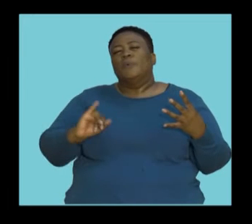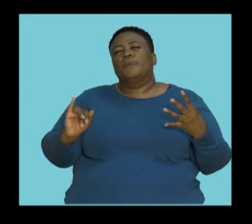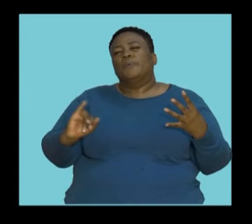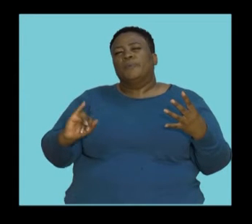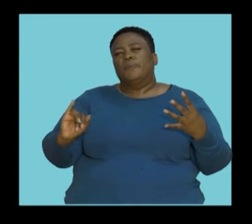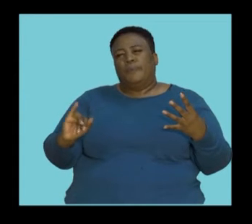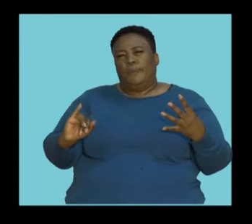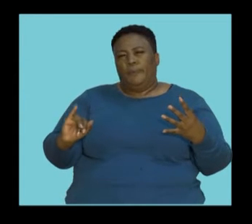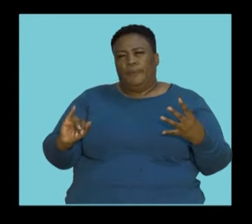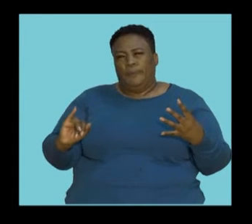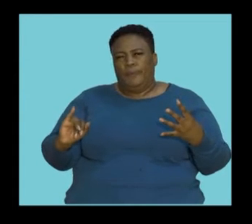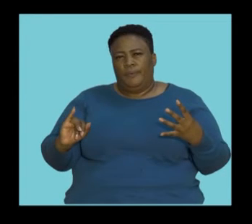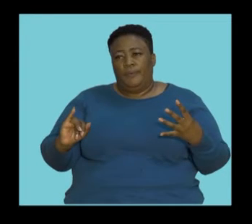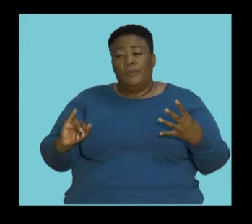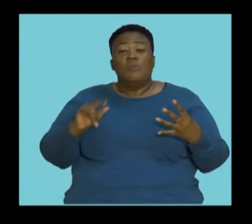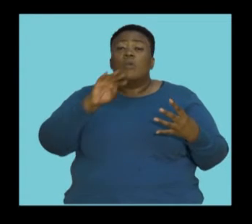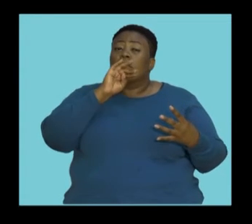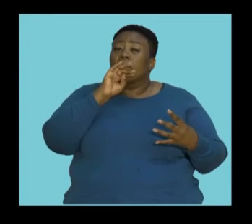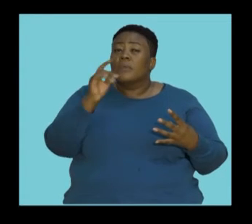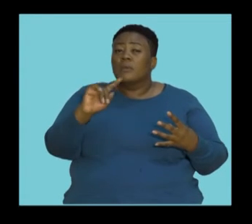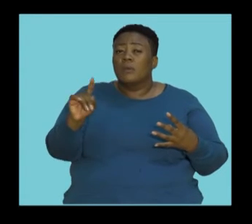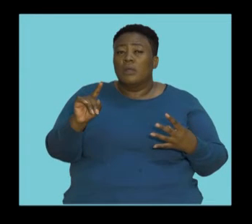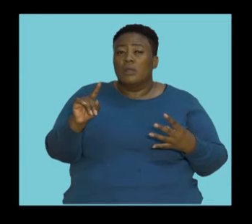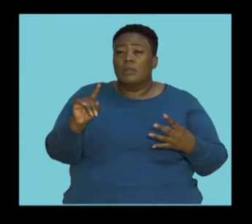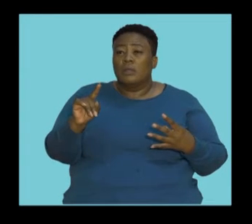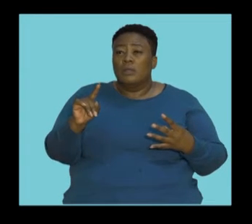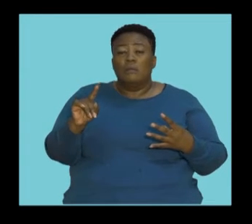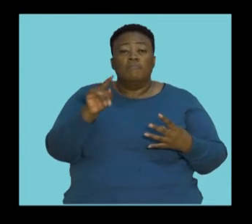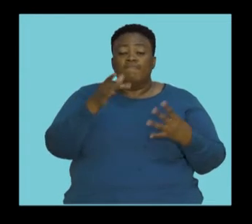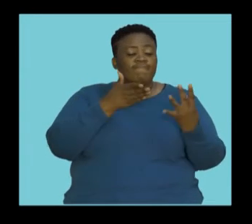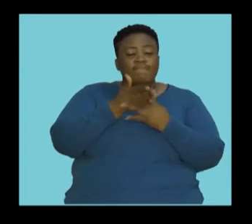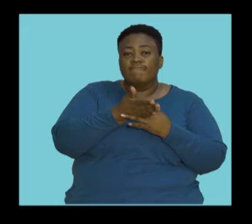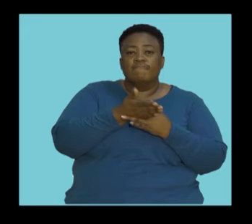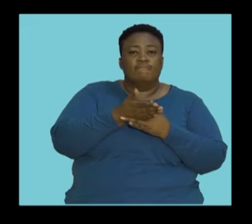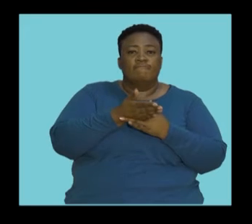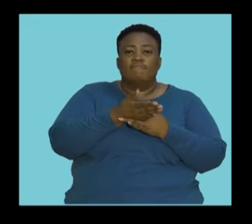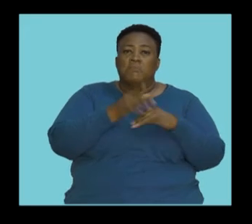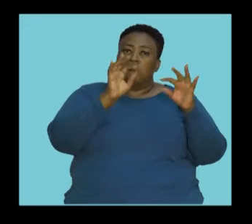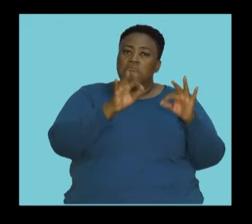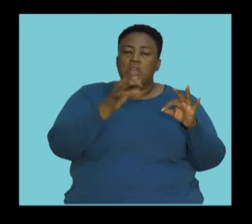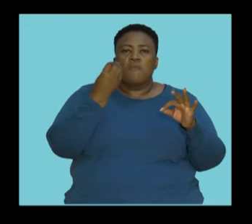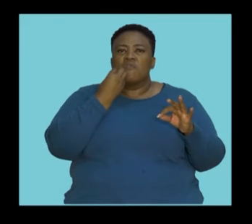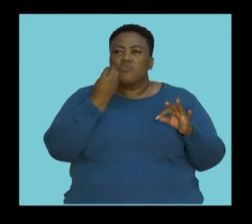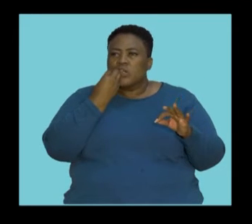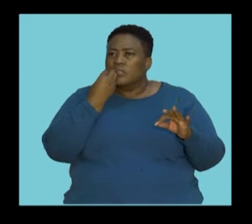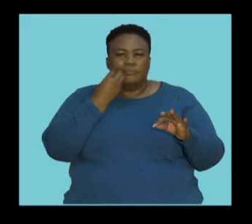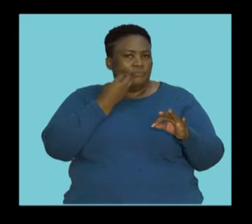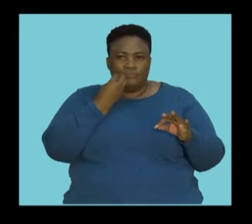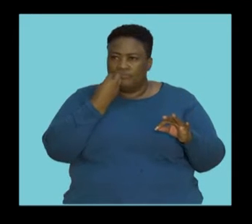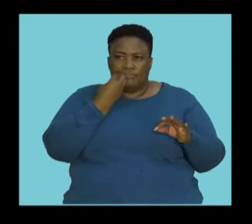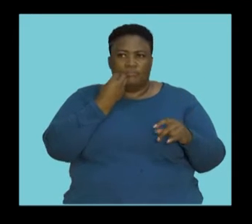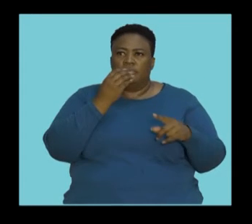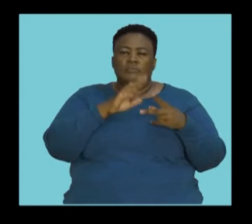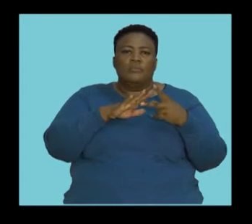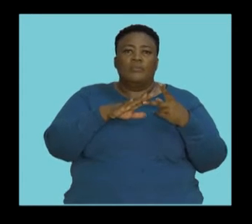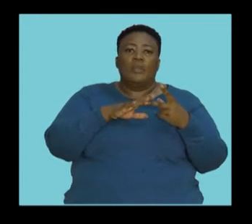being least insecure of food. And this means that they probably don't have access to regular food, they are